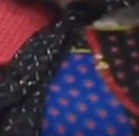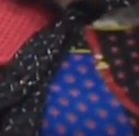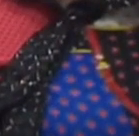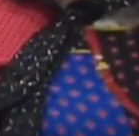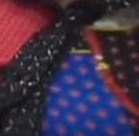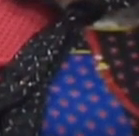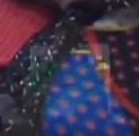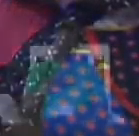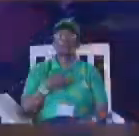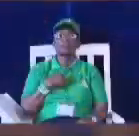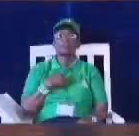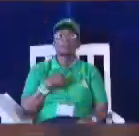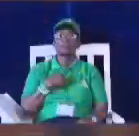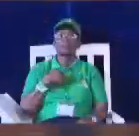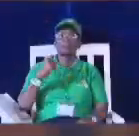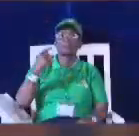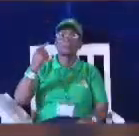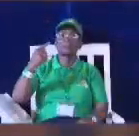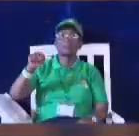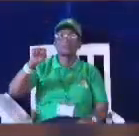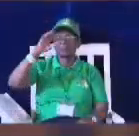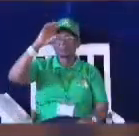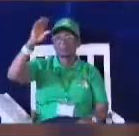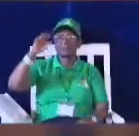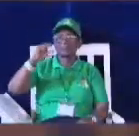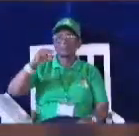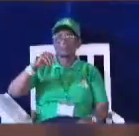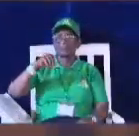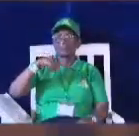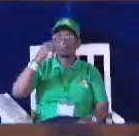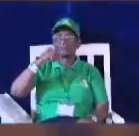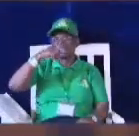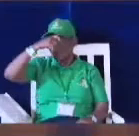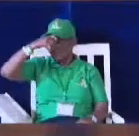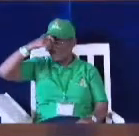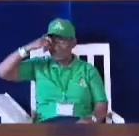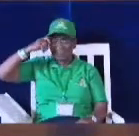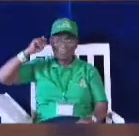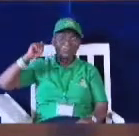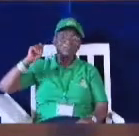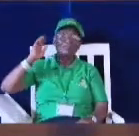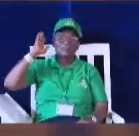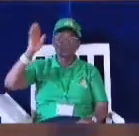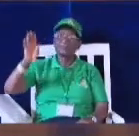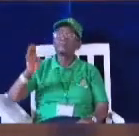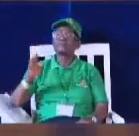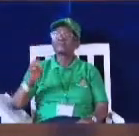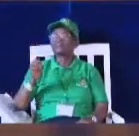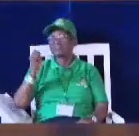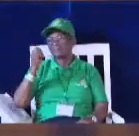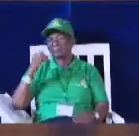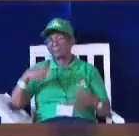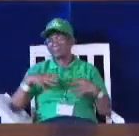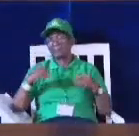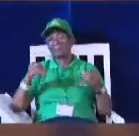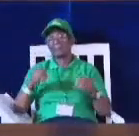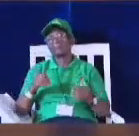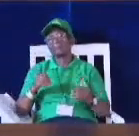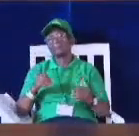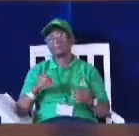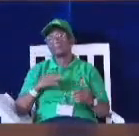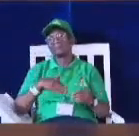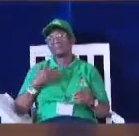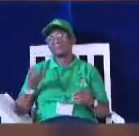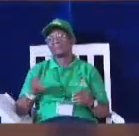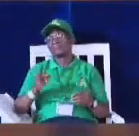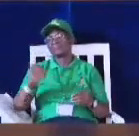The one who sweats will heal must be willing to